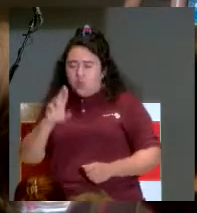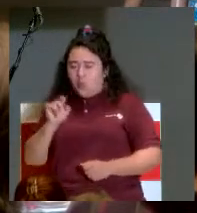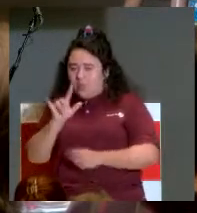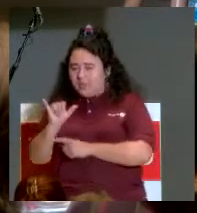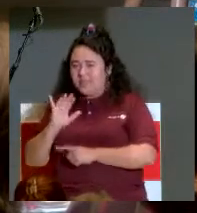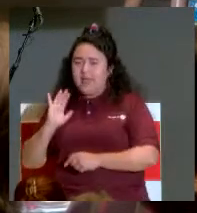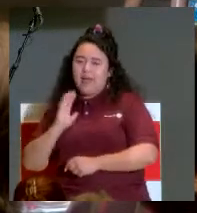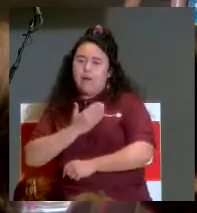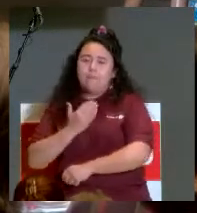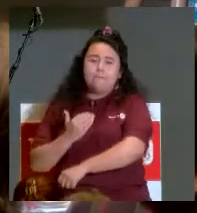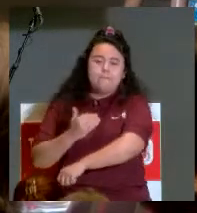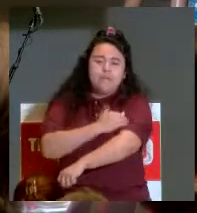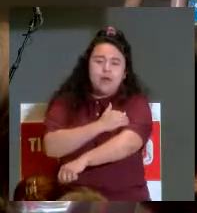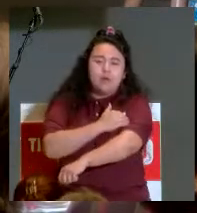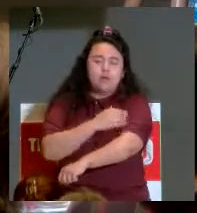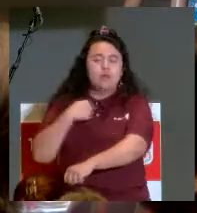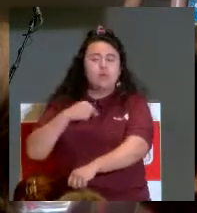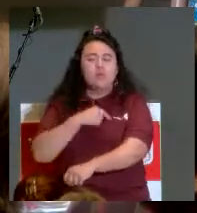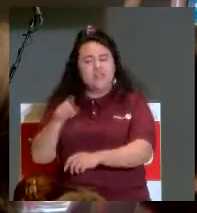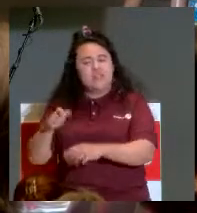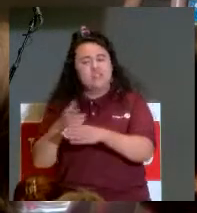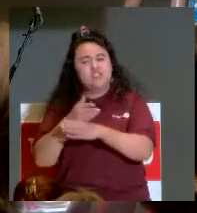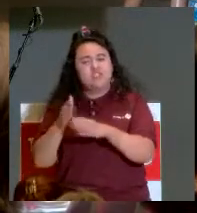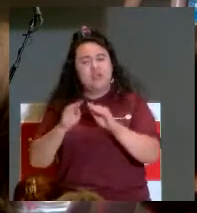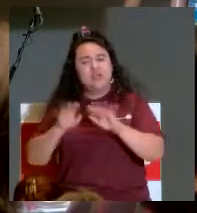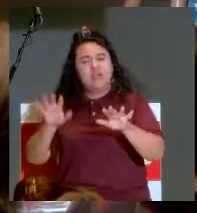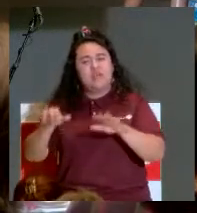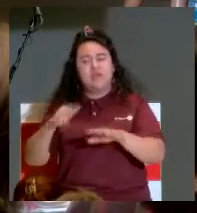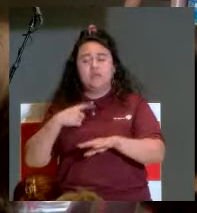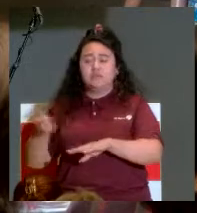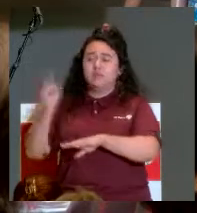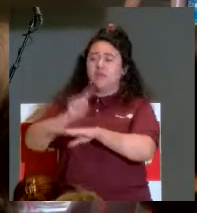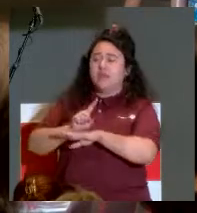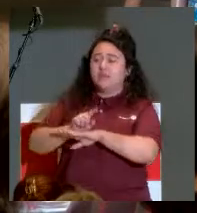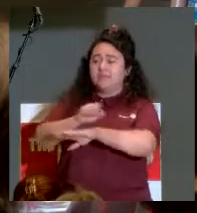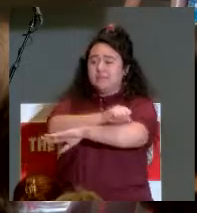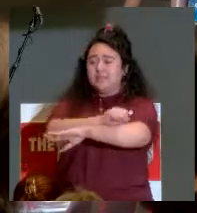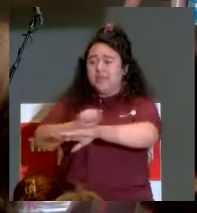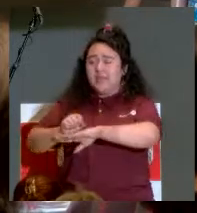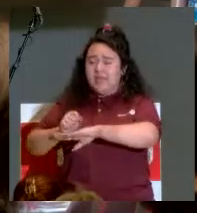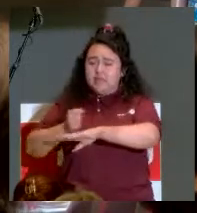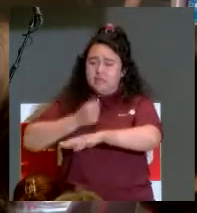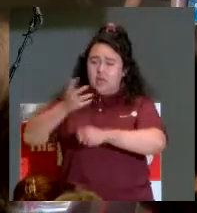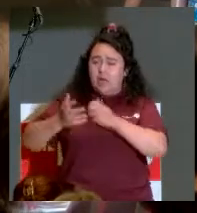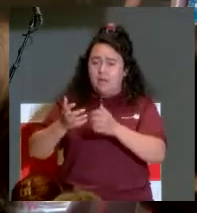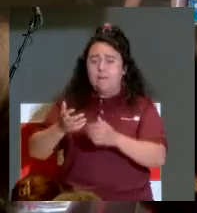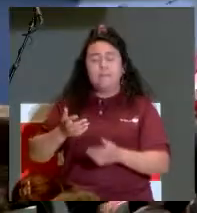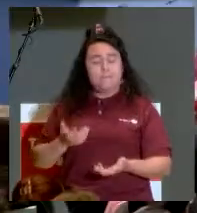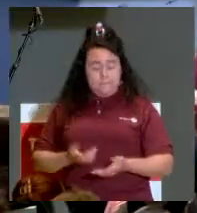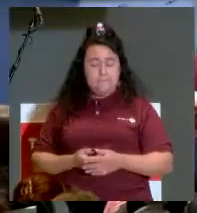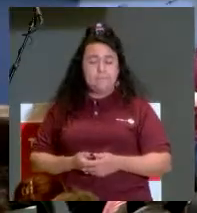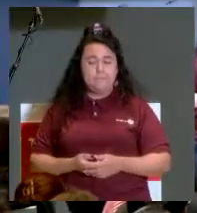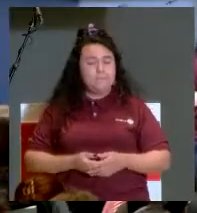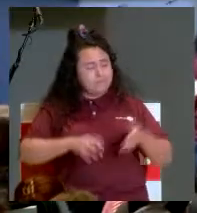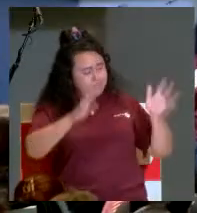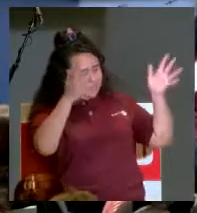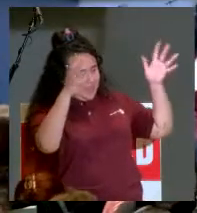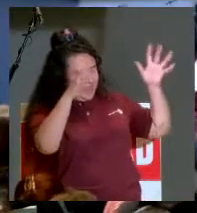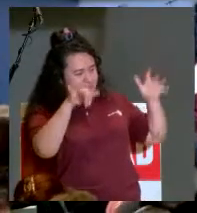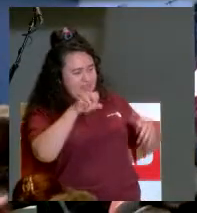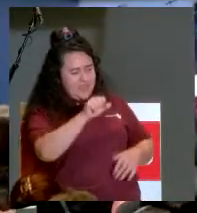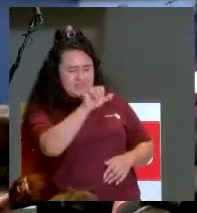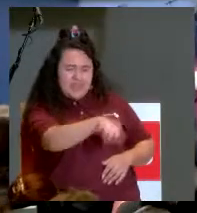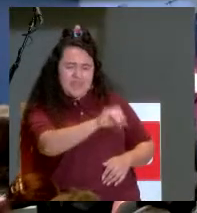power, and we had to share that. So get on the stage and share some poetry. Oh, I love it, I love it, yes.